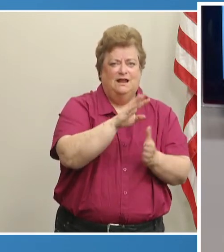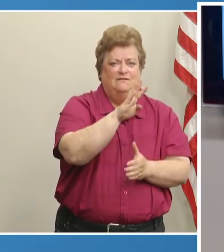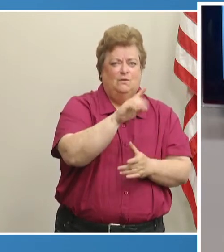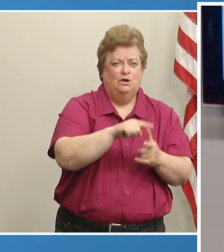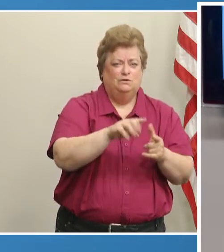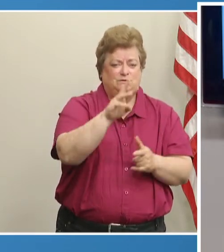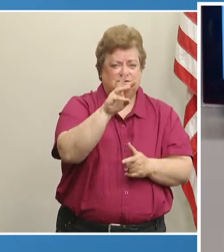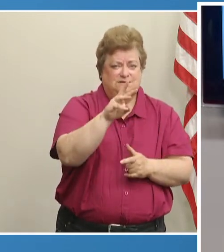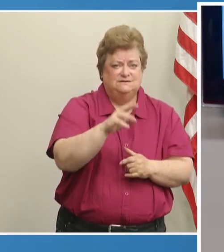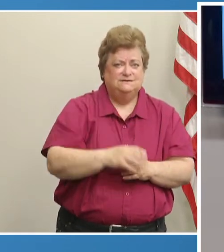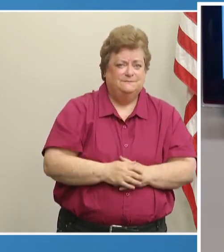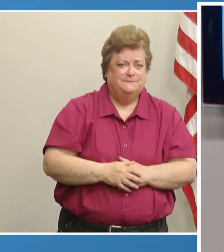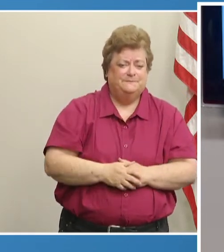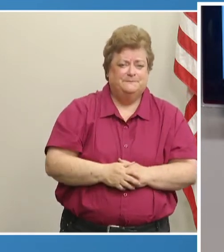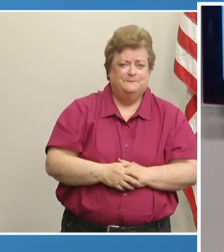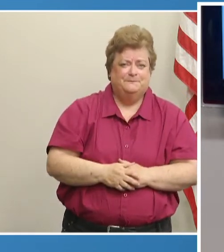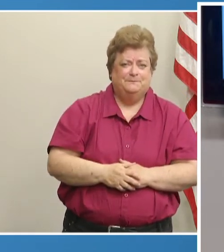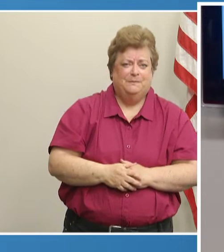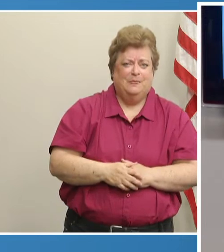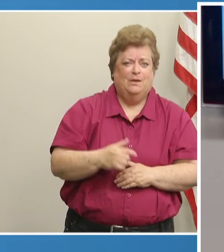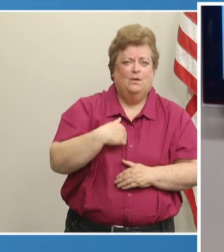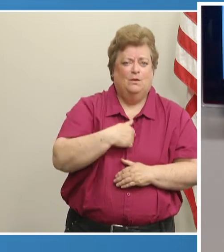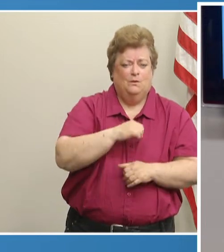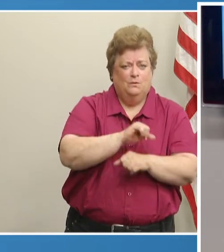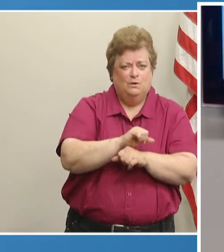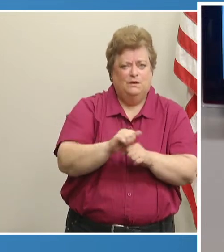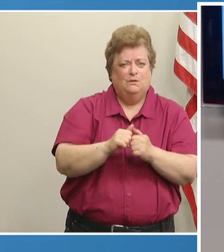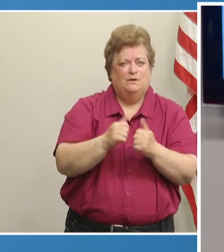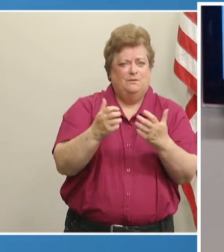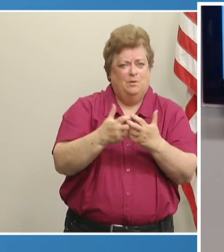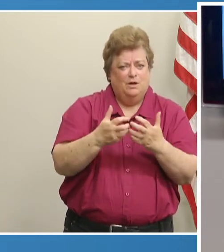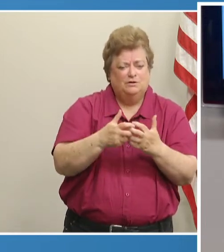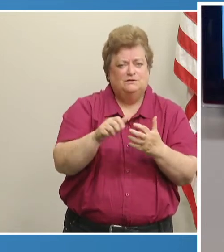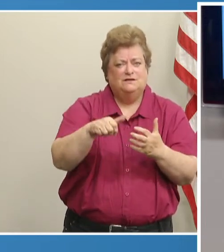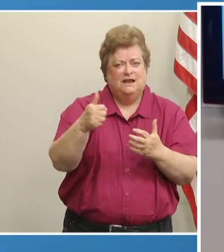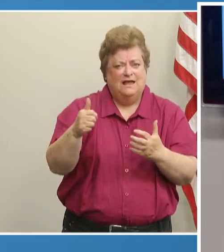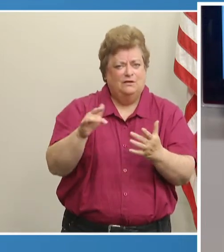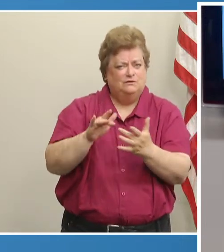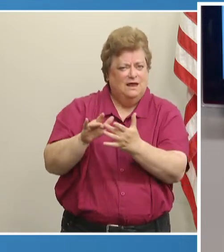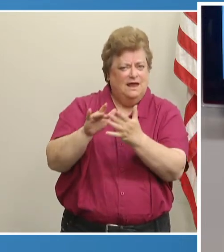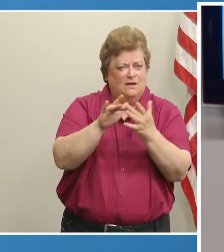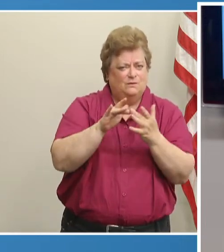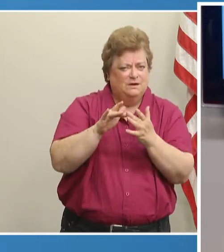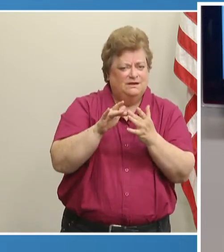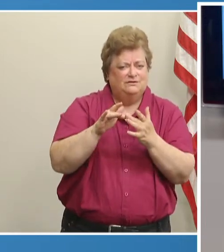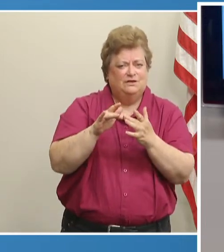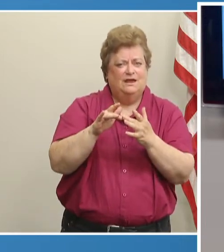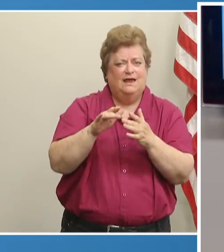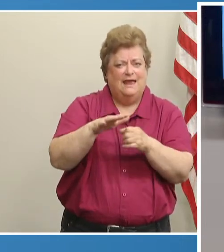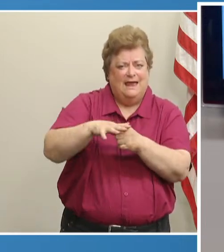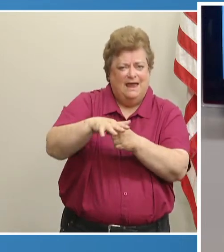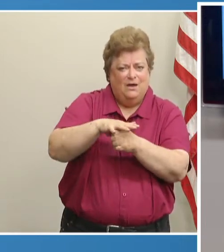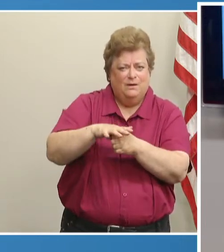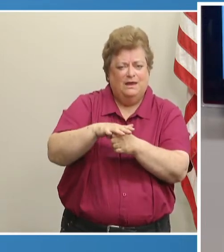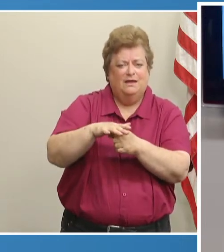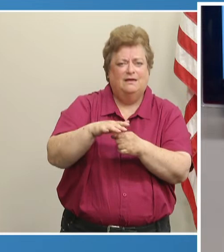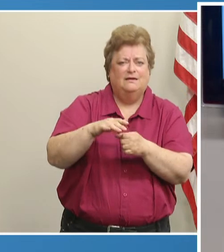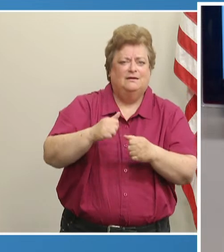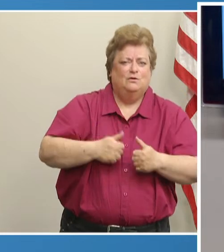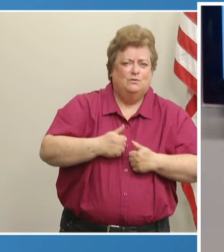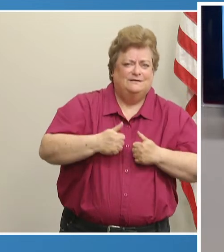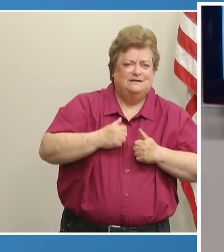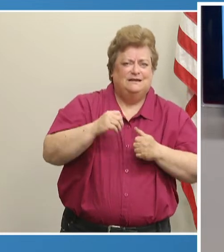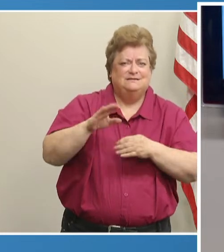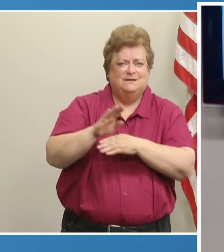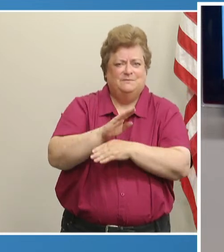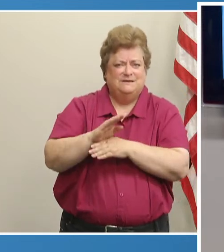6 p.m. We will be working with partners and others on outreach to area residents and businesses about the